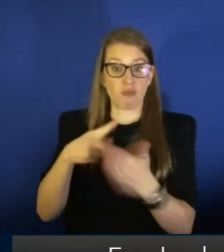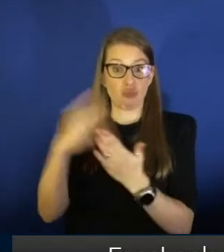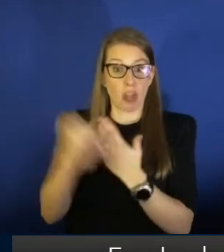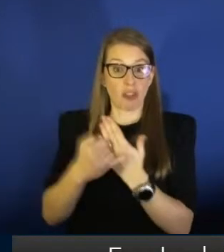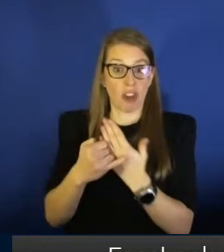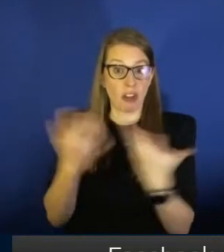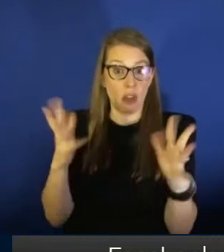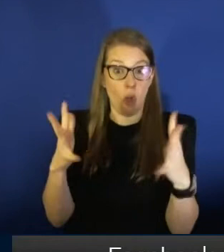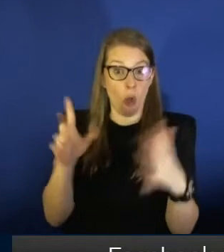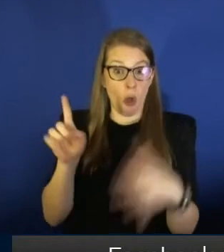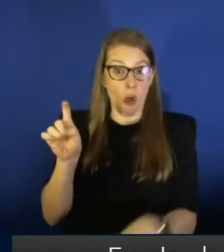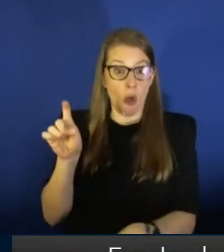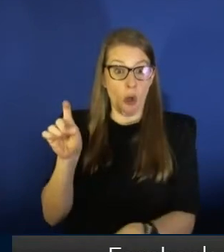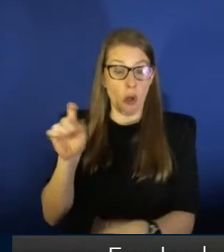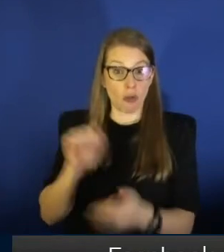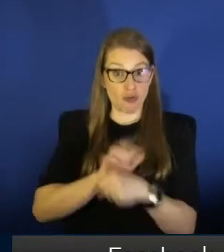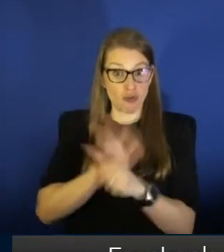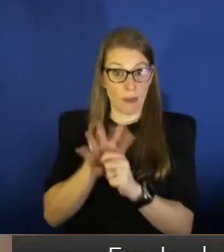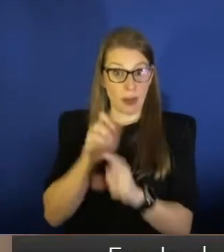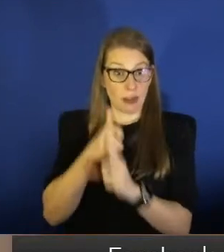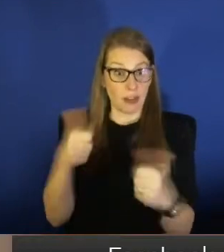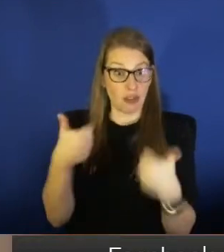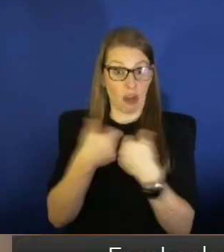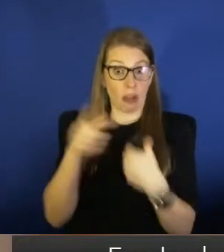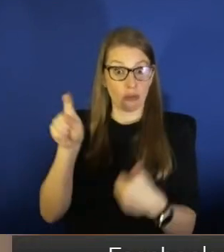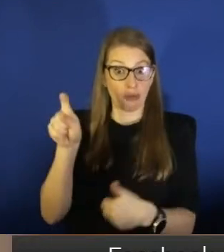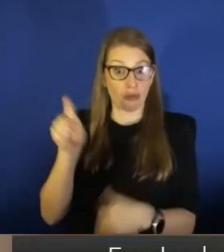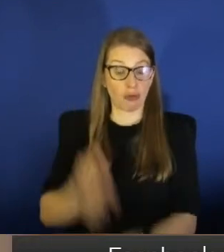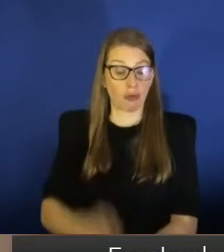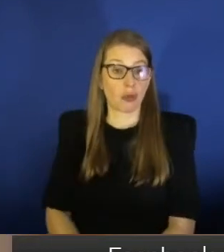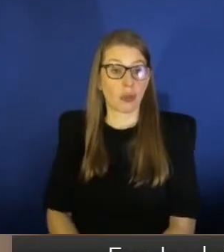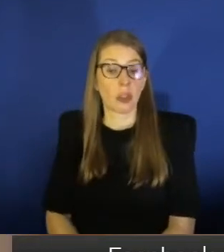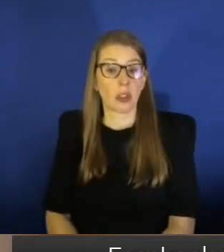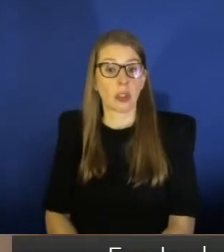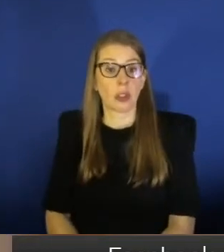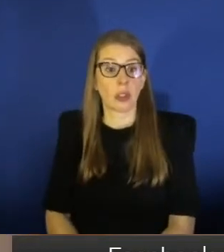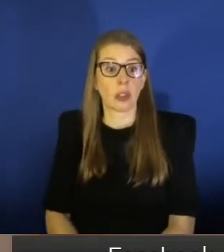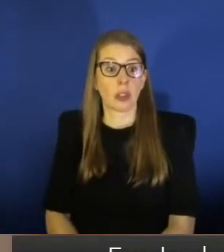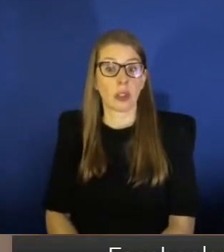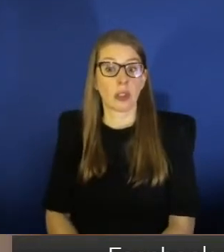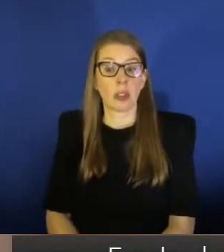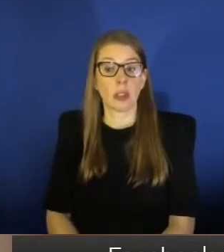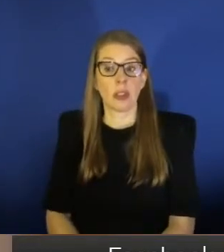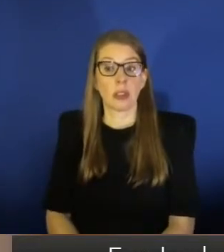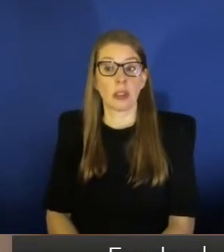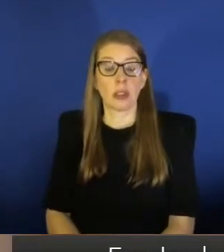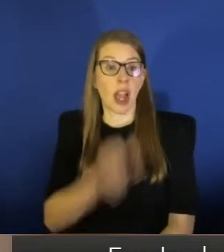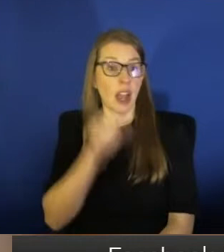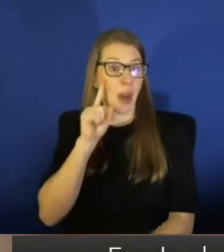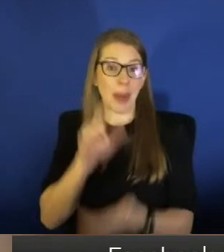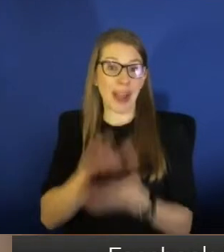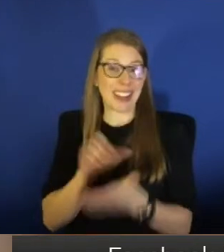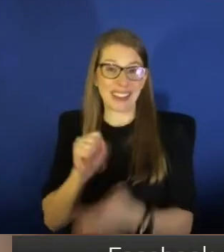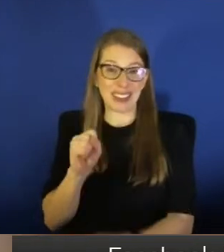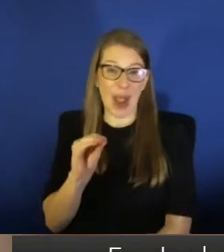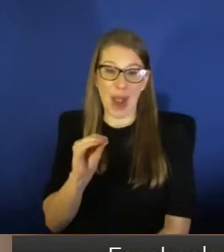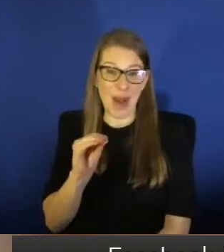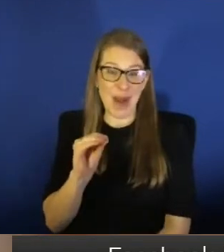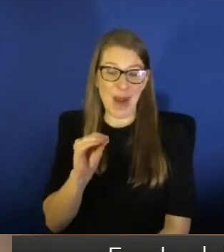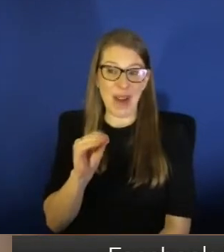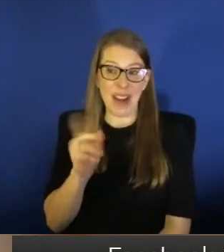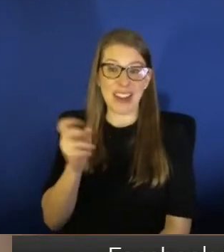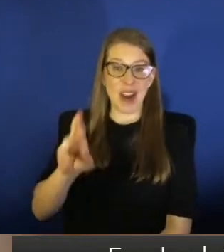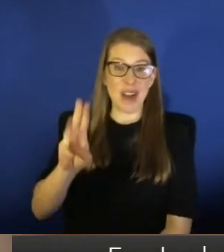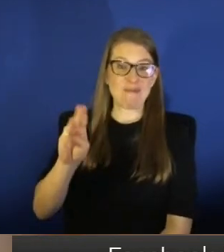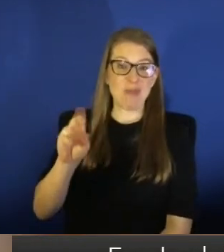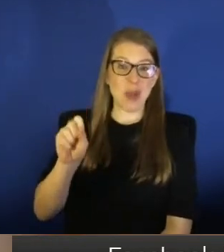COVID a challenge? I don't believe so. Dr. Moser might be able to